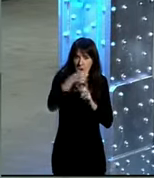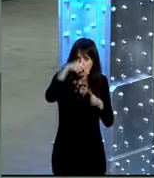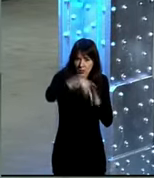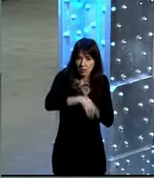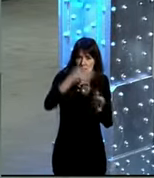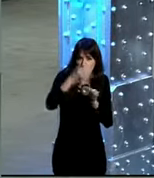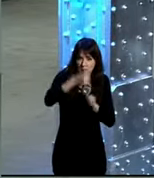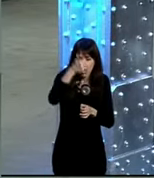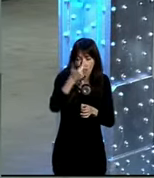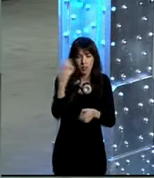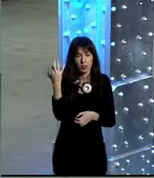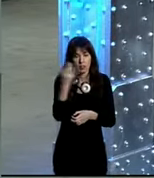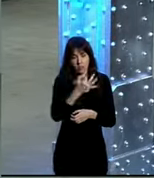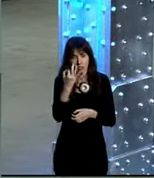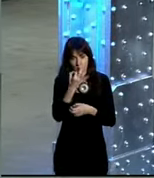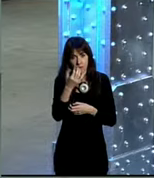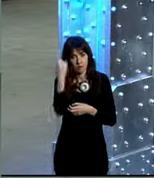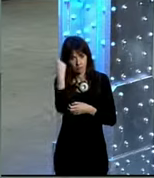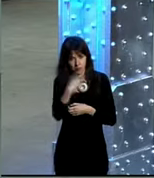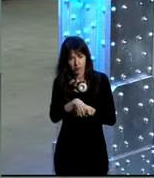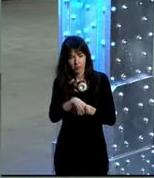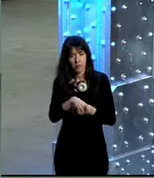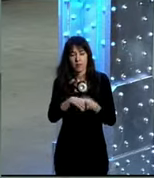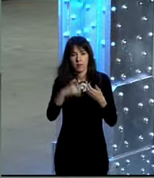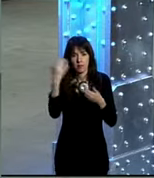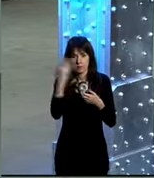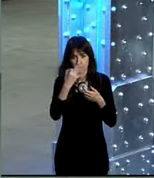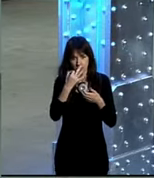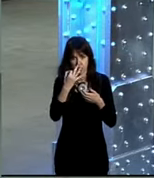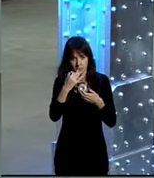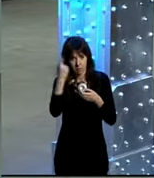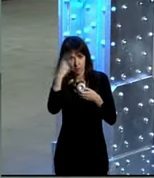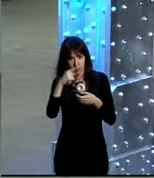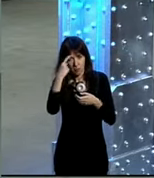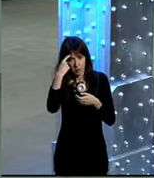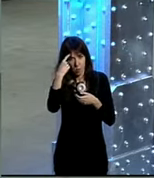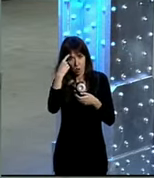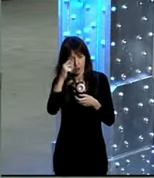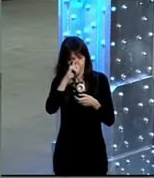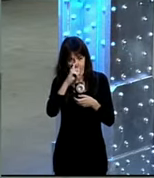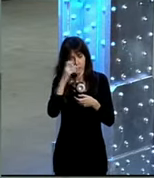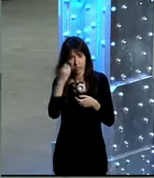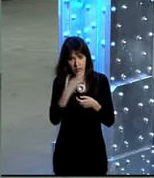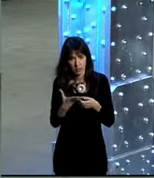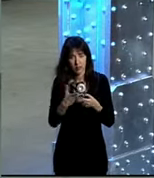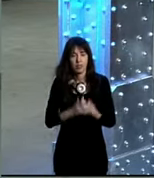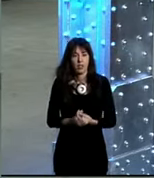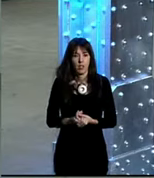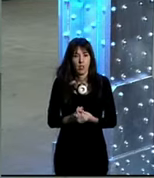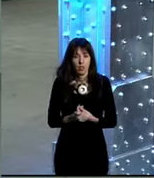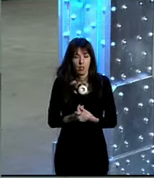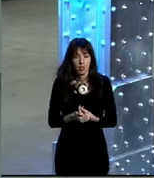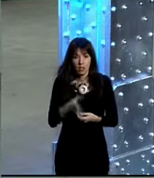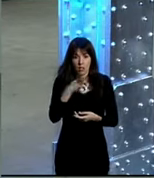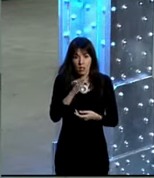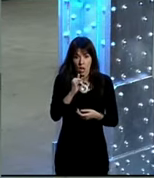head, at the top of our minds at all time. We can reach people almost everywhere, providing that they agree to be reached, of